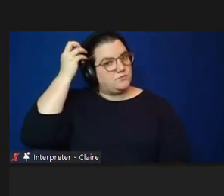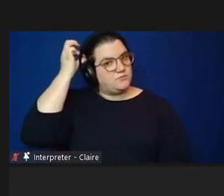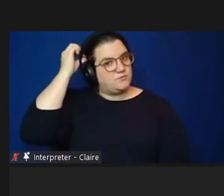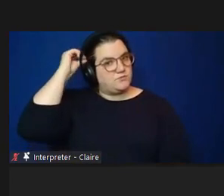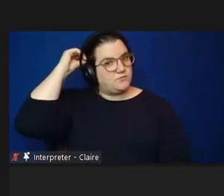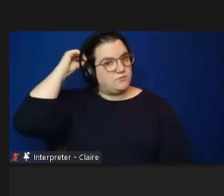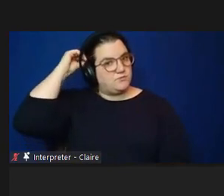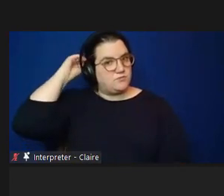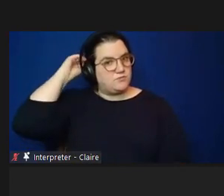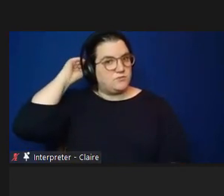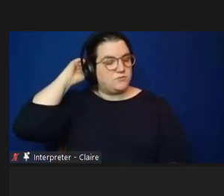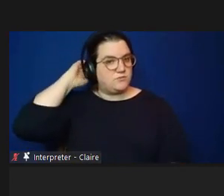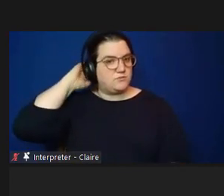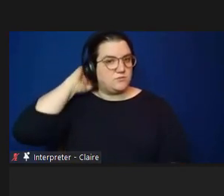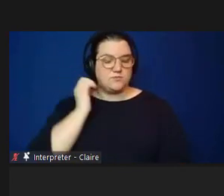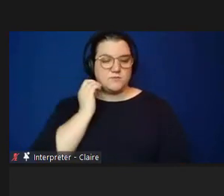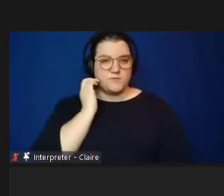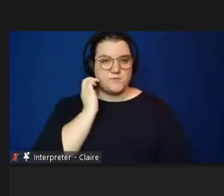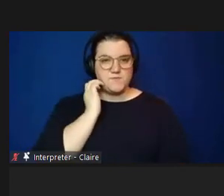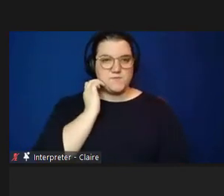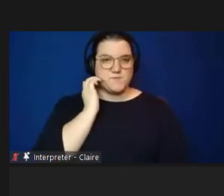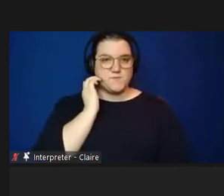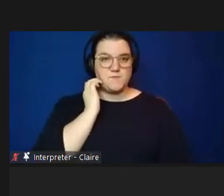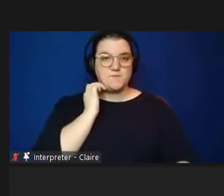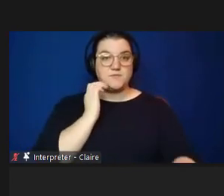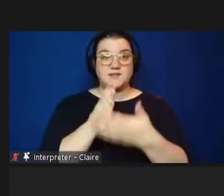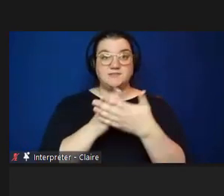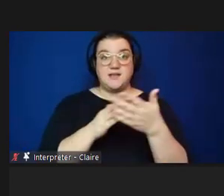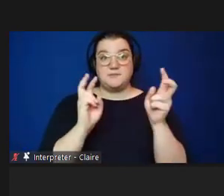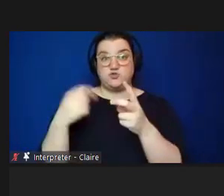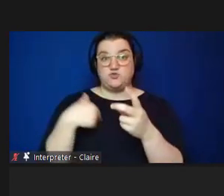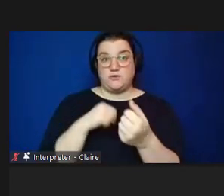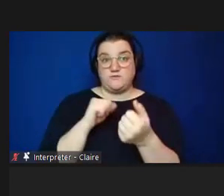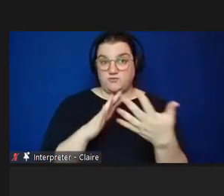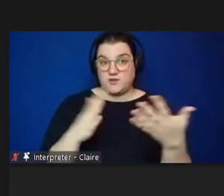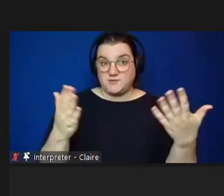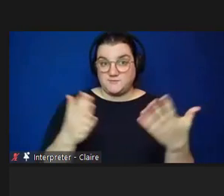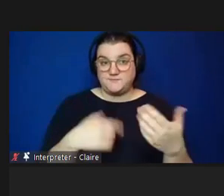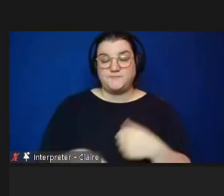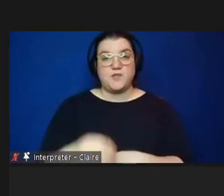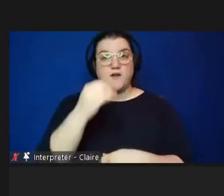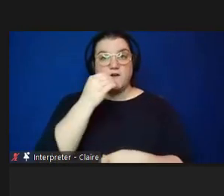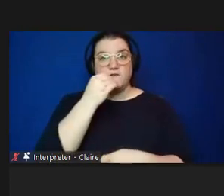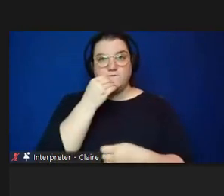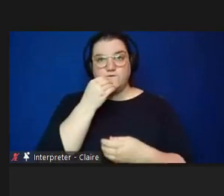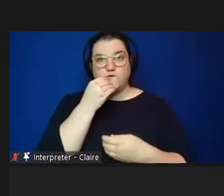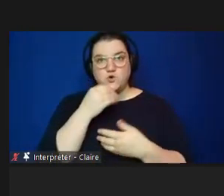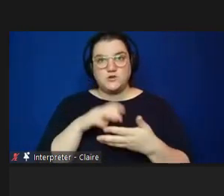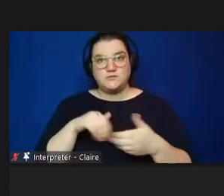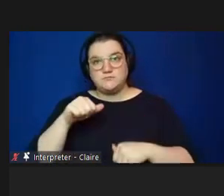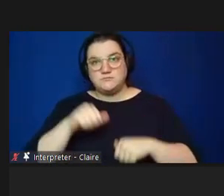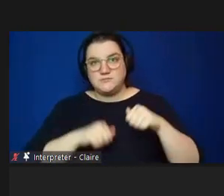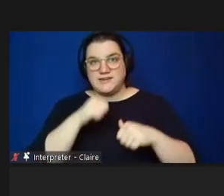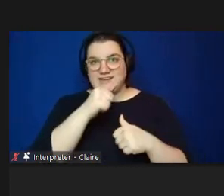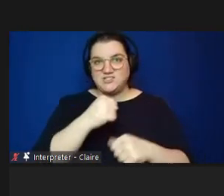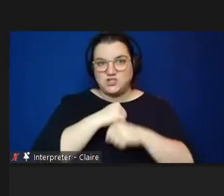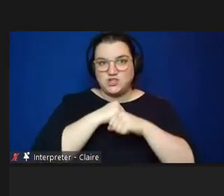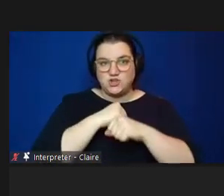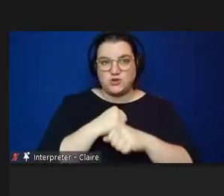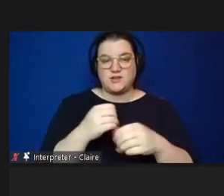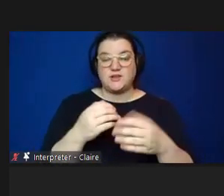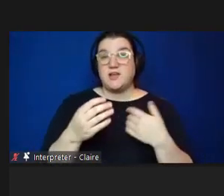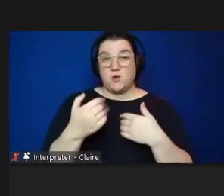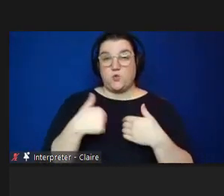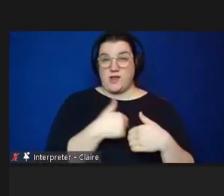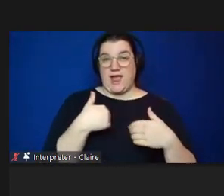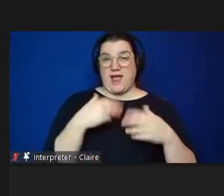that we have addressed are the food insecurity. We had Missouri Empower, that is a group